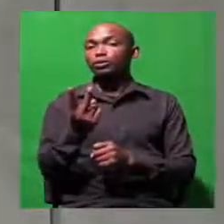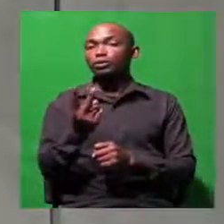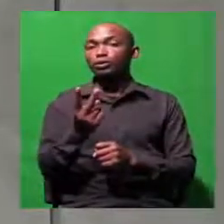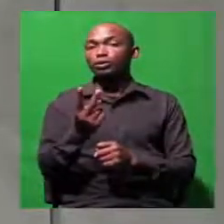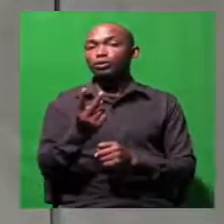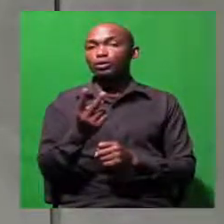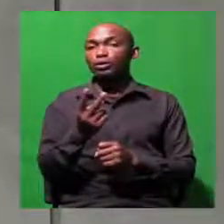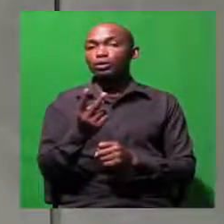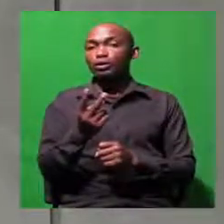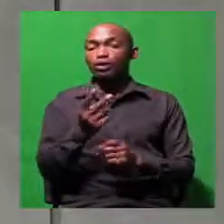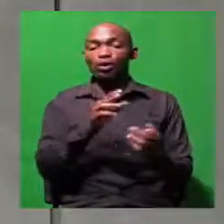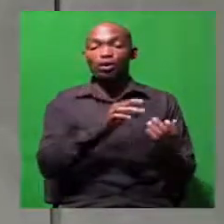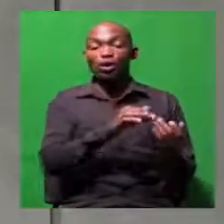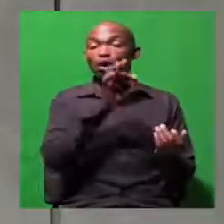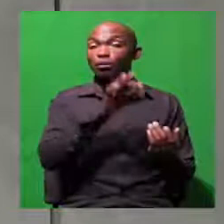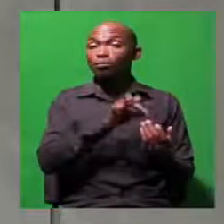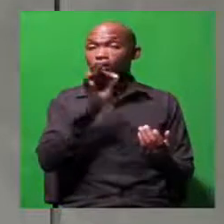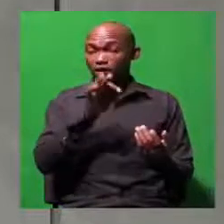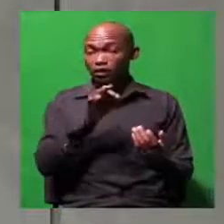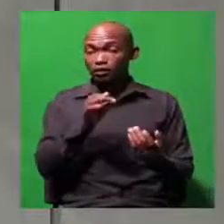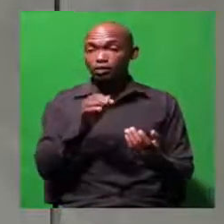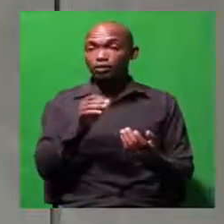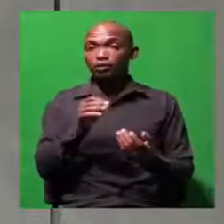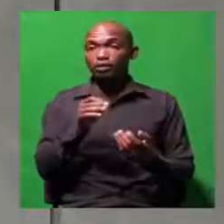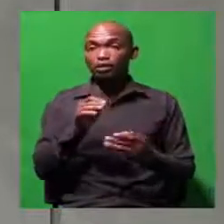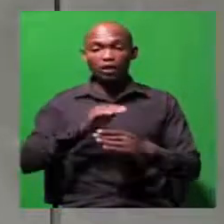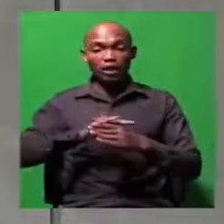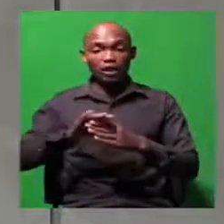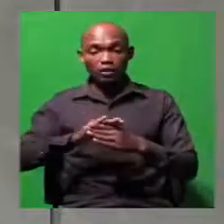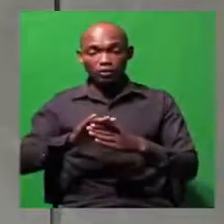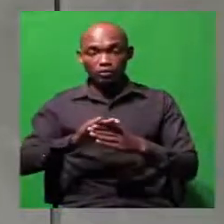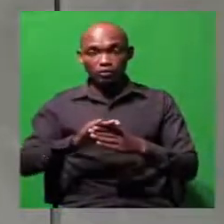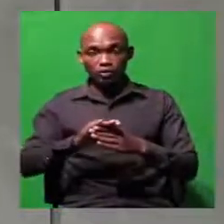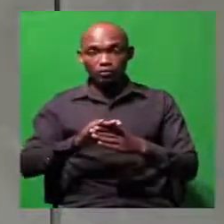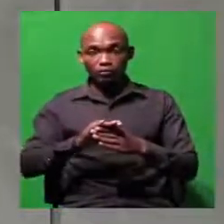one, we can use measuring.